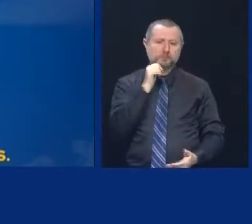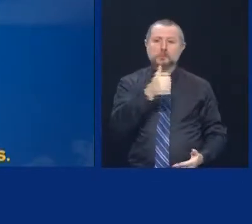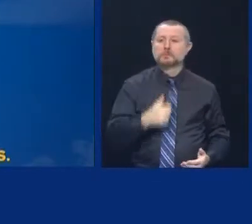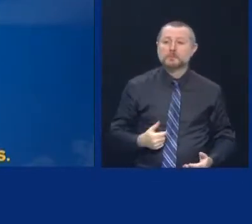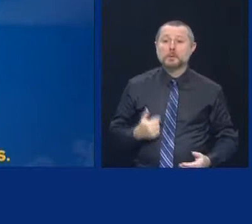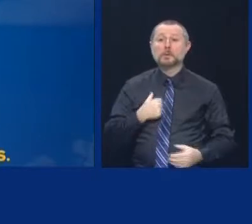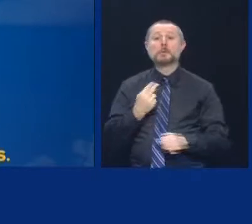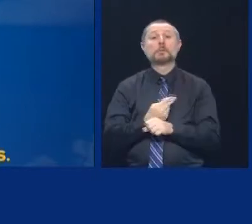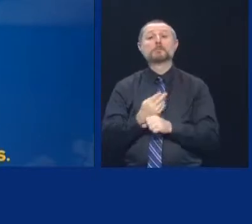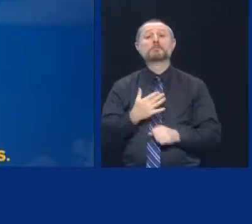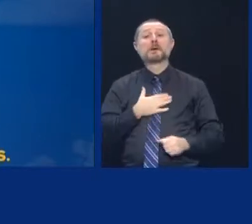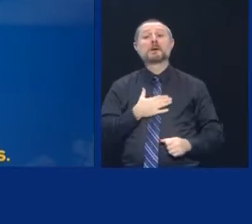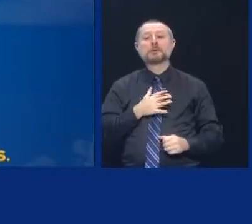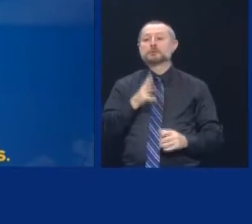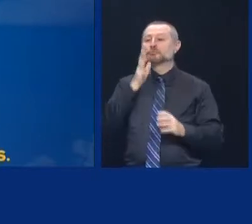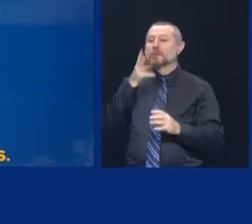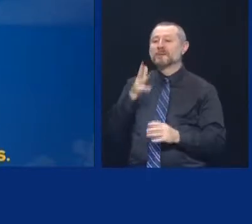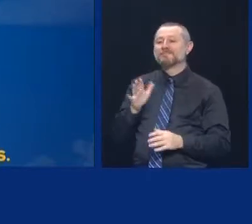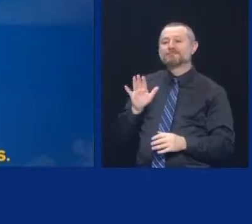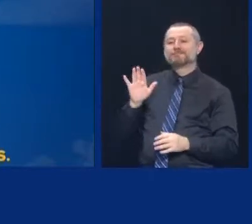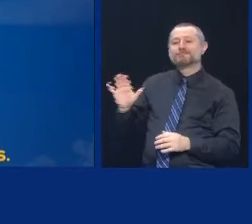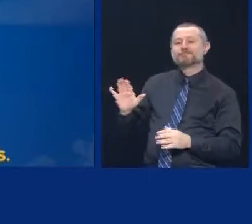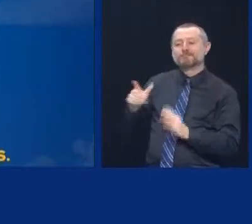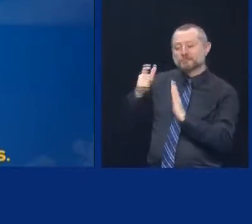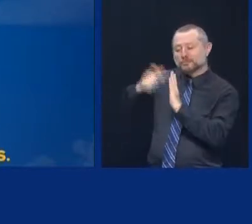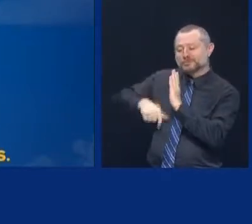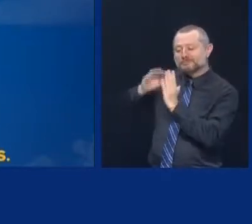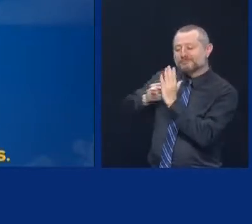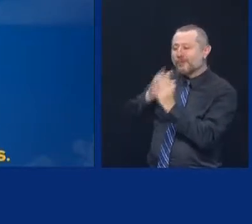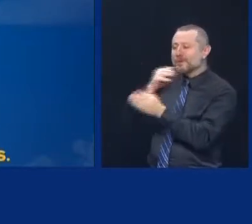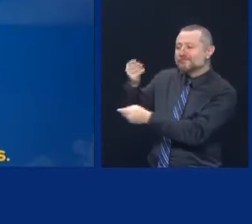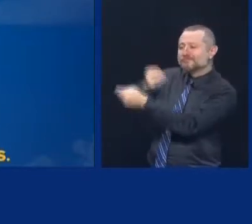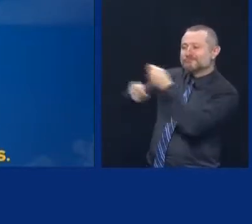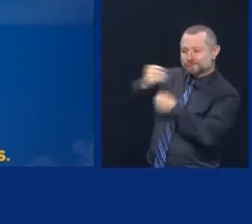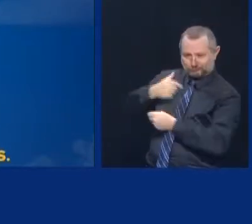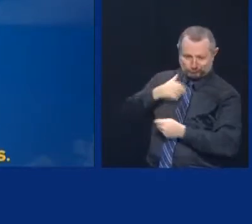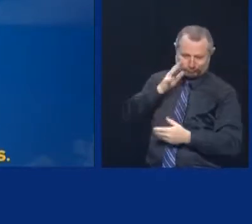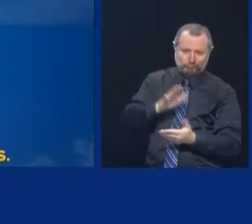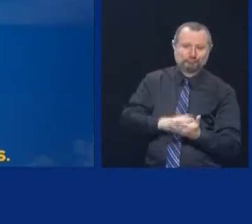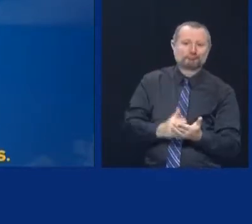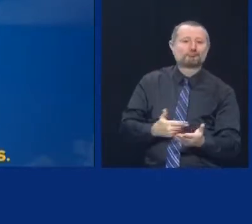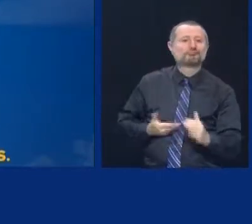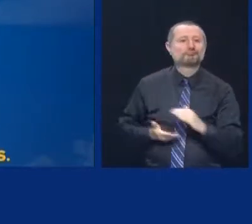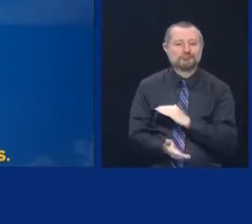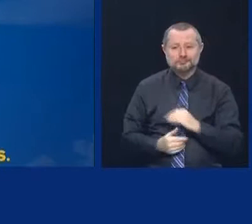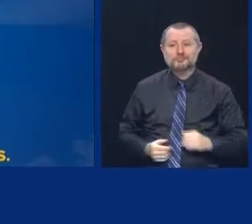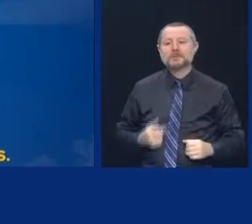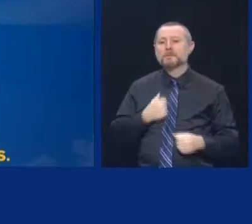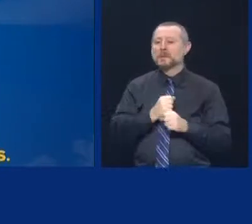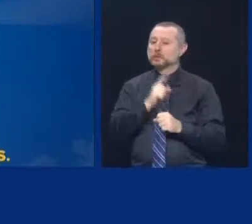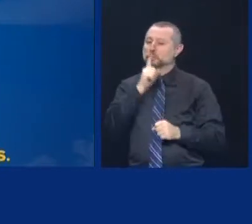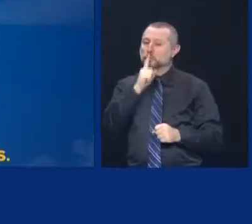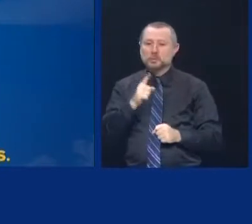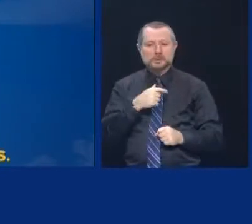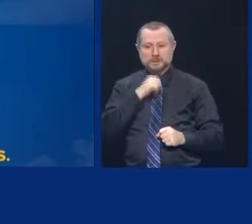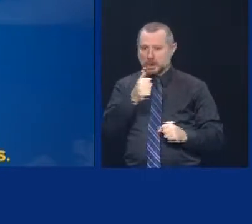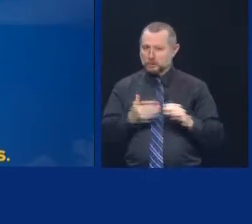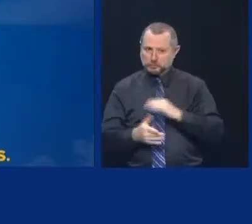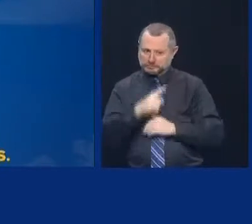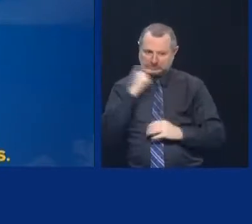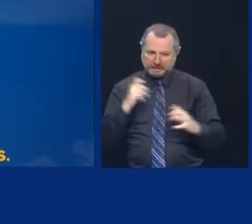grandmother's hints in preparing a turkey so the turkey is not dry. She believed in